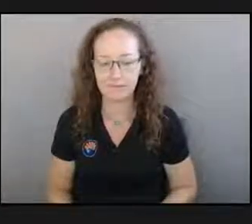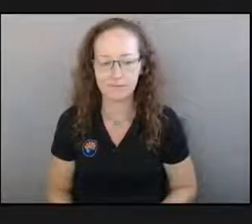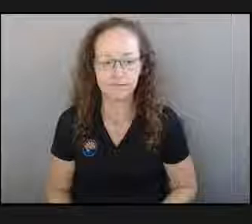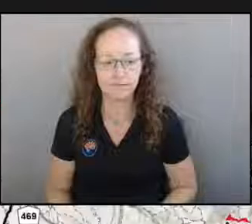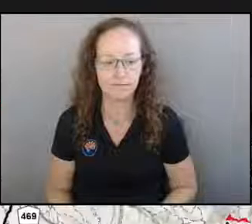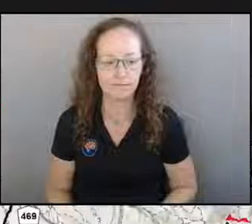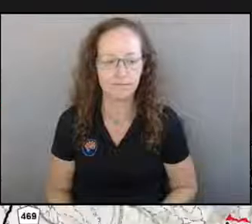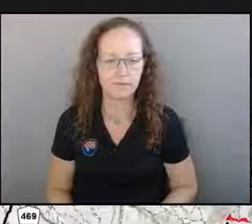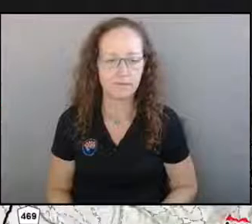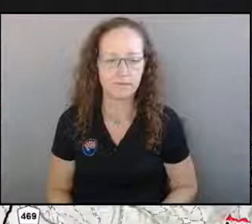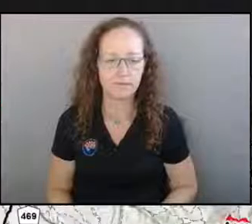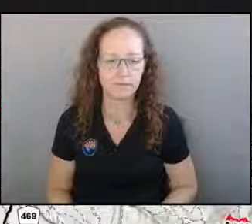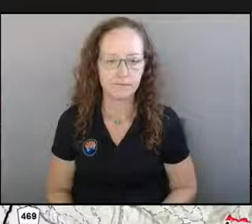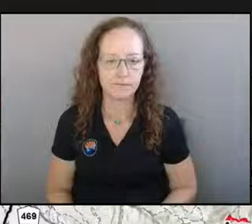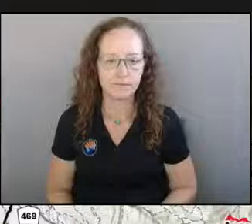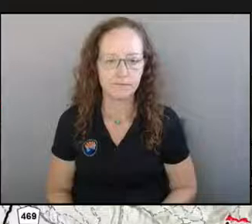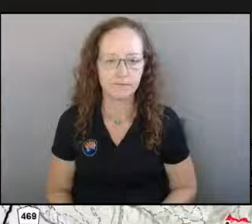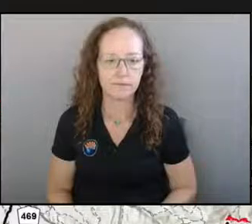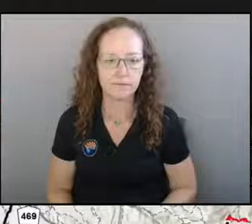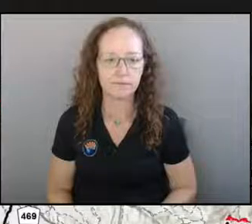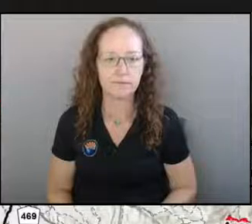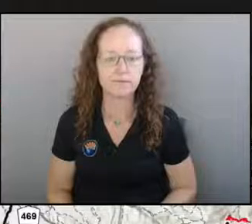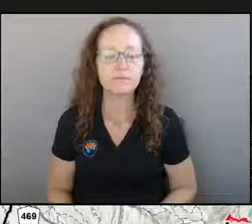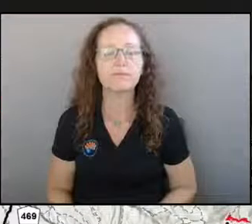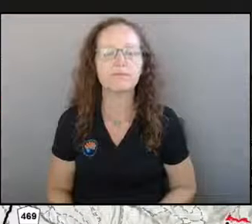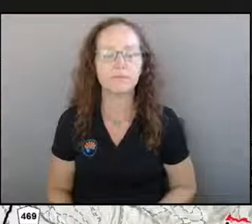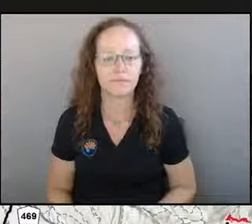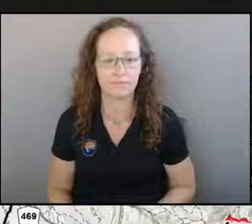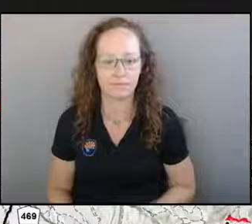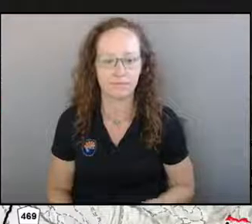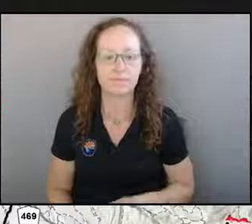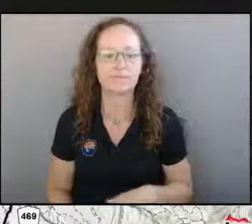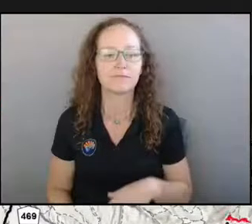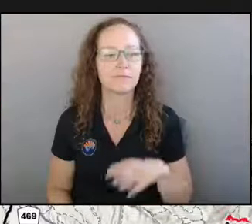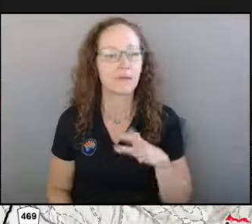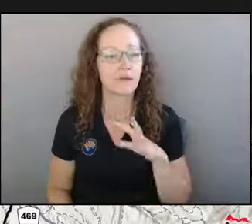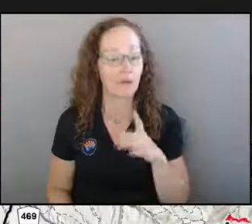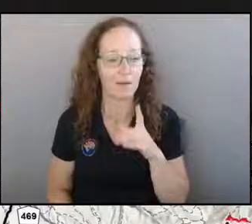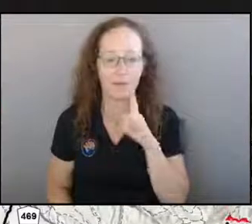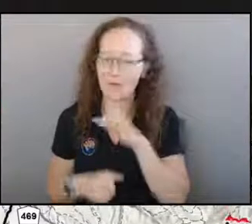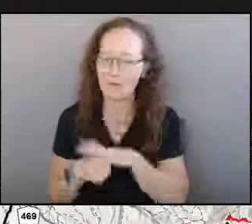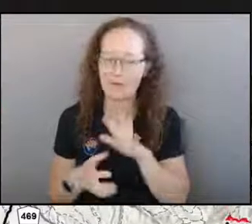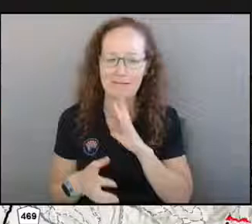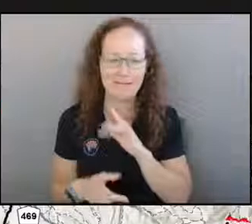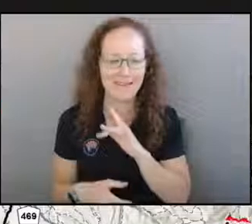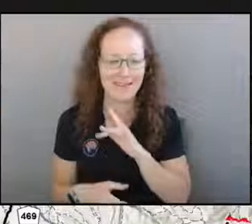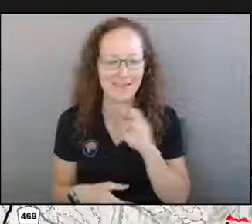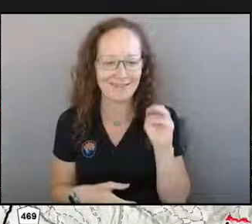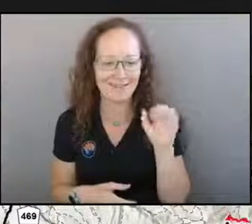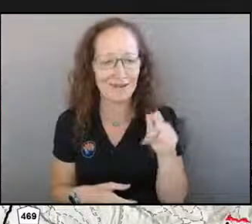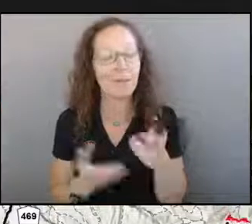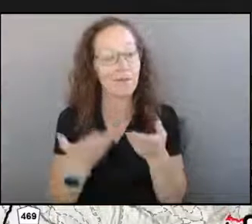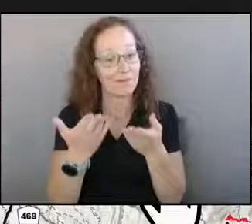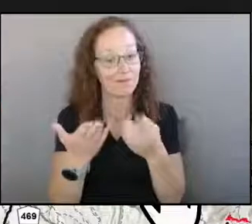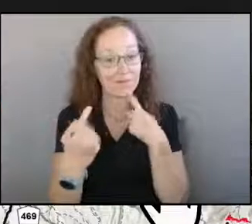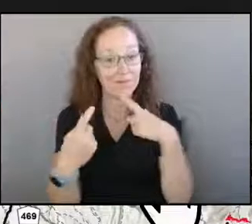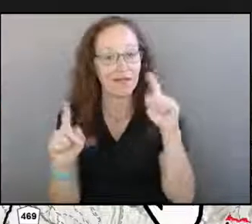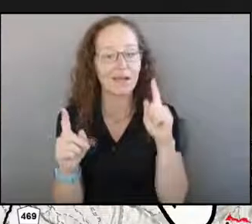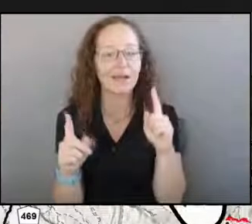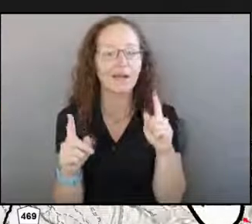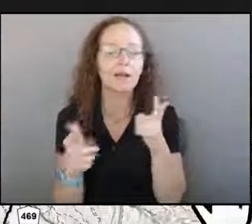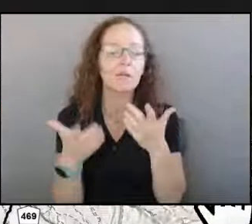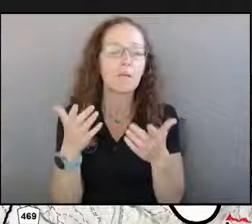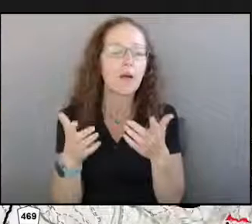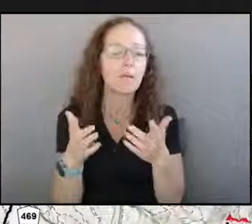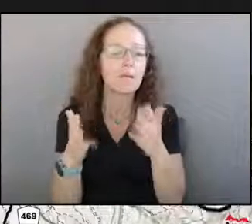Should be up here real soon. I promise. It's a really nice map. There we go. So probably the biggest area of growth is